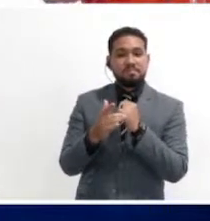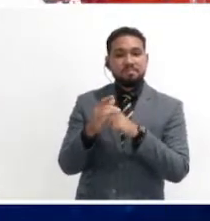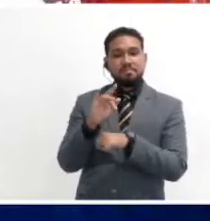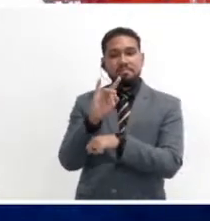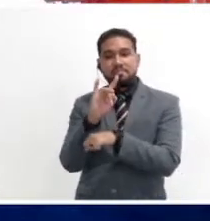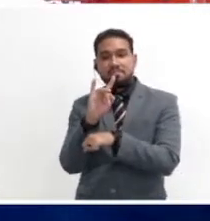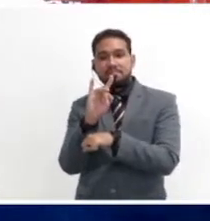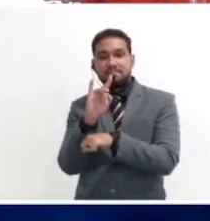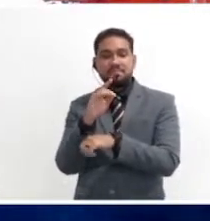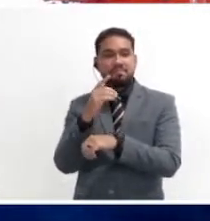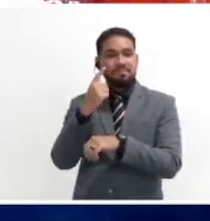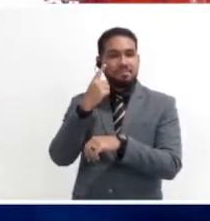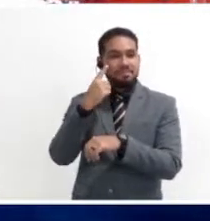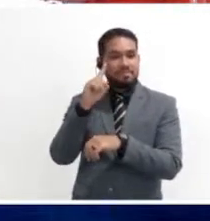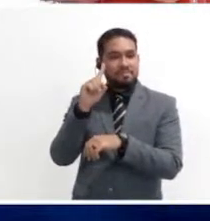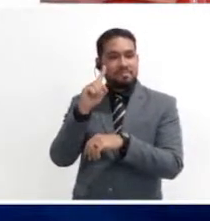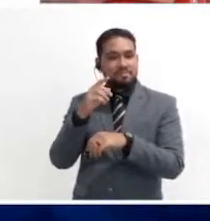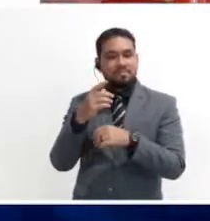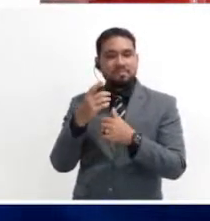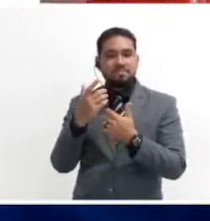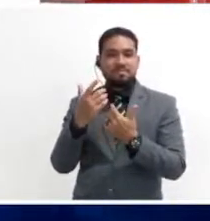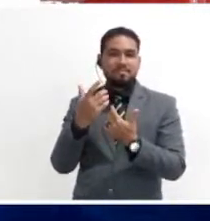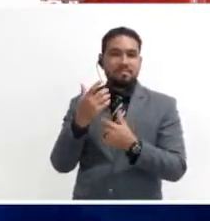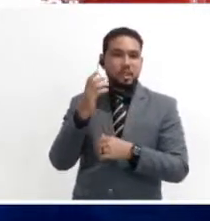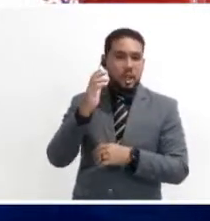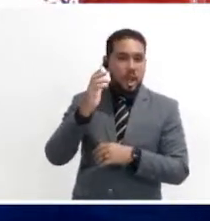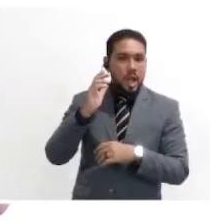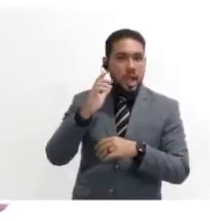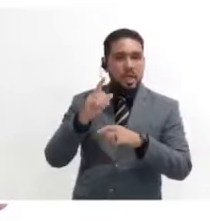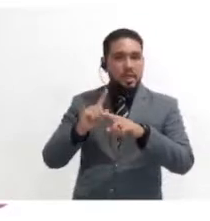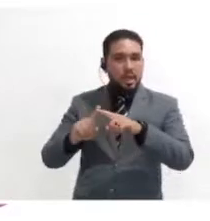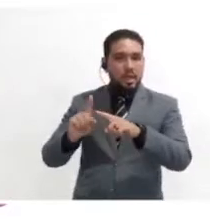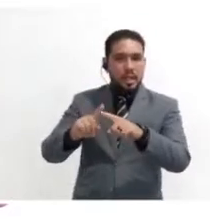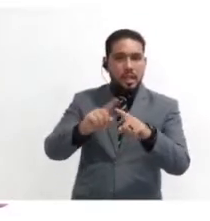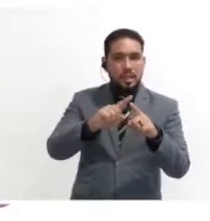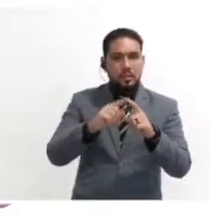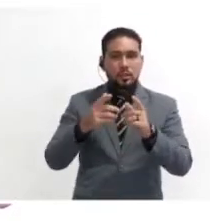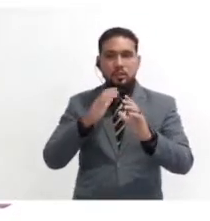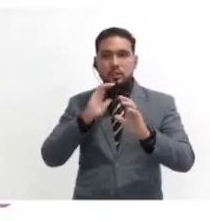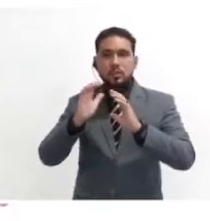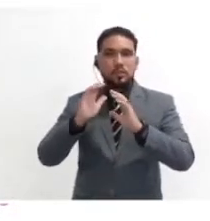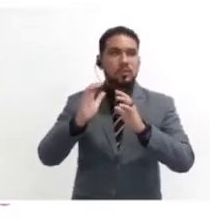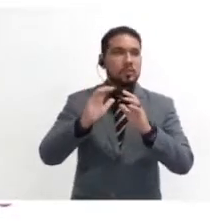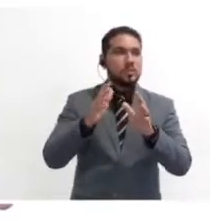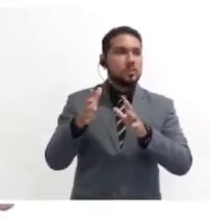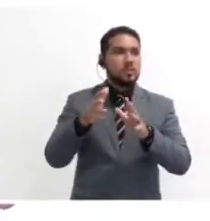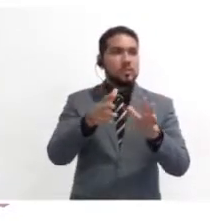And excuse me, I need to blow my nose, so I apologize.